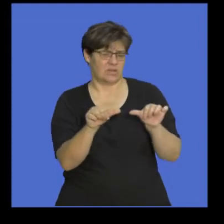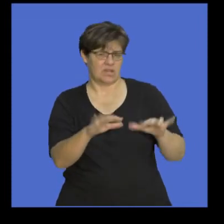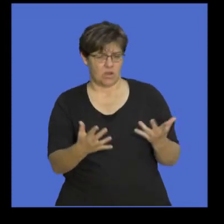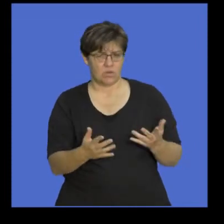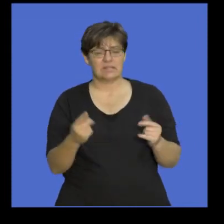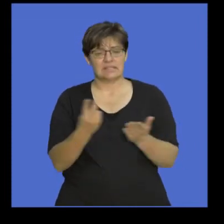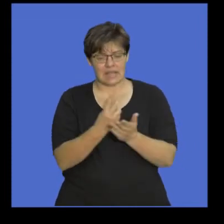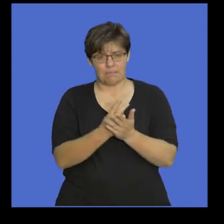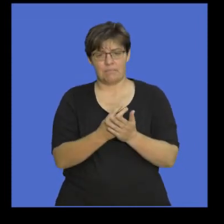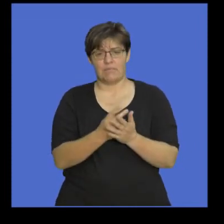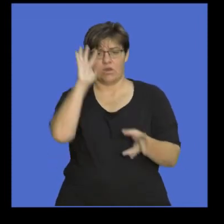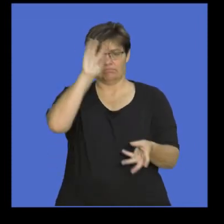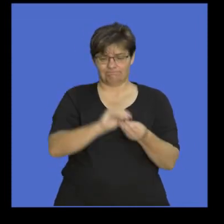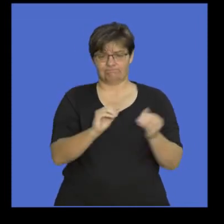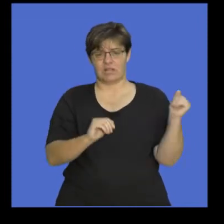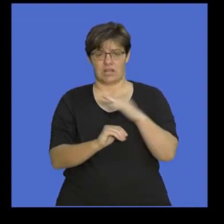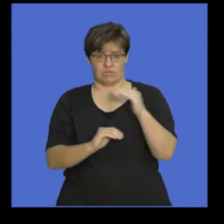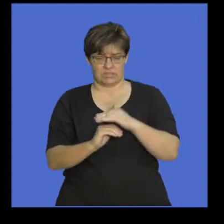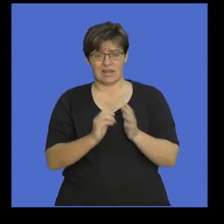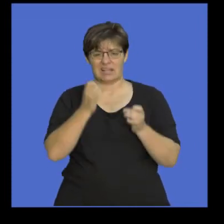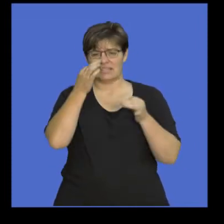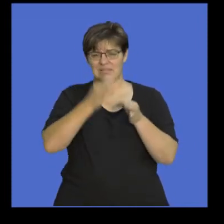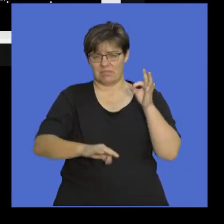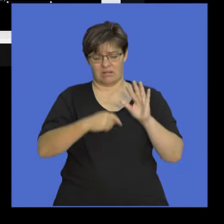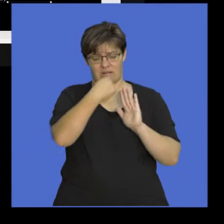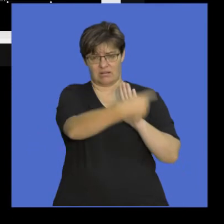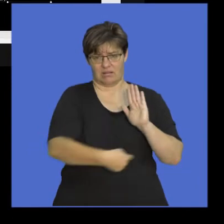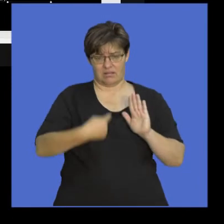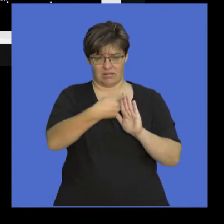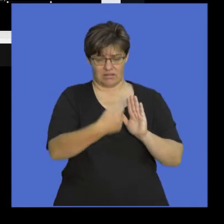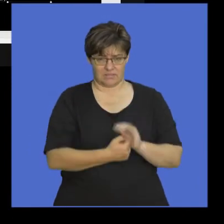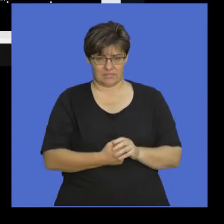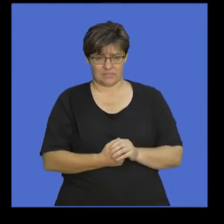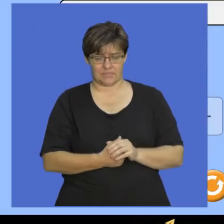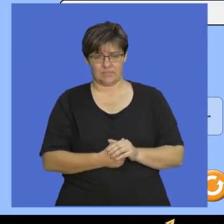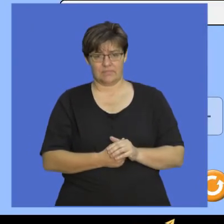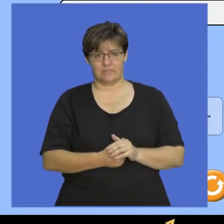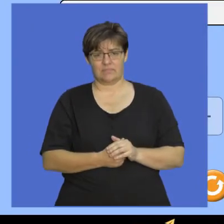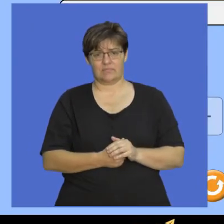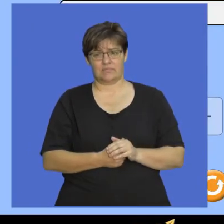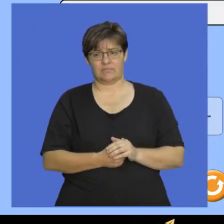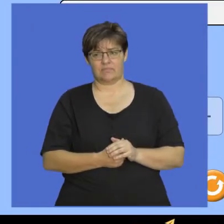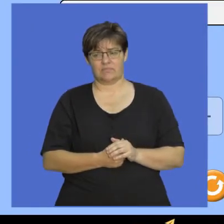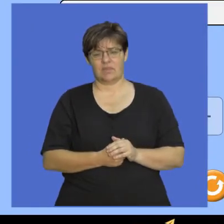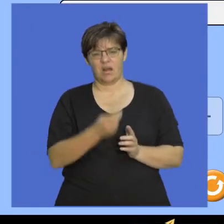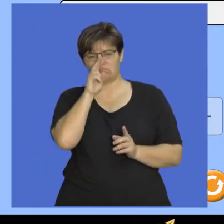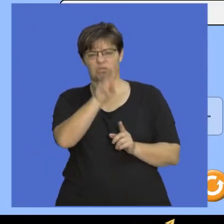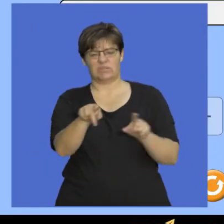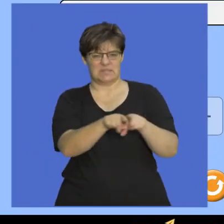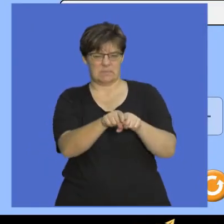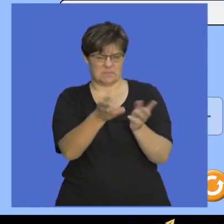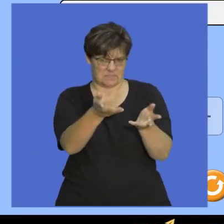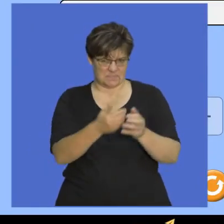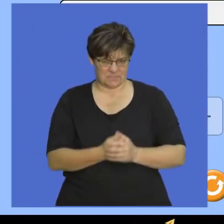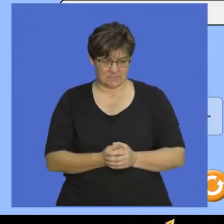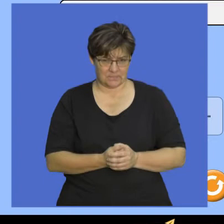the total current in a simple circuit, okay? So if we go to our simulation, okay, we have something of this sort,